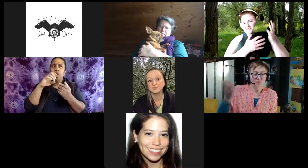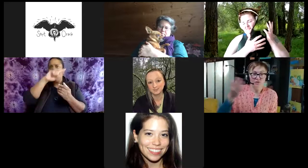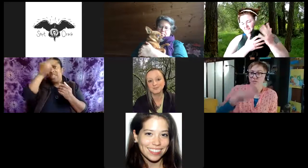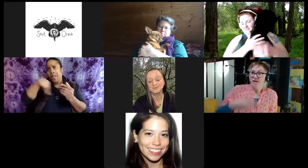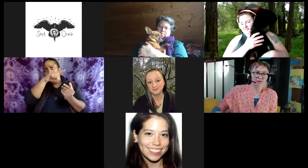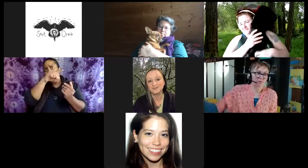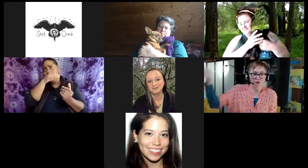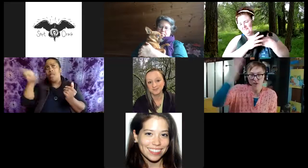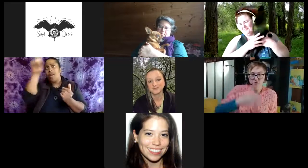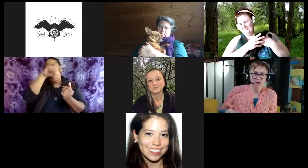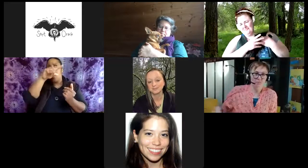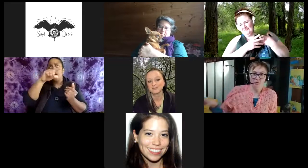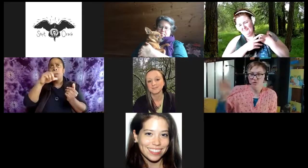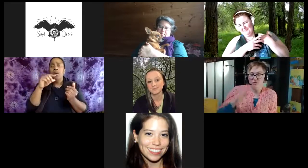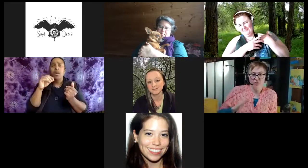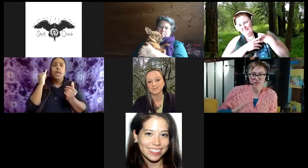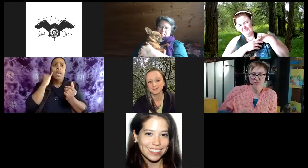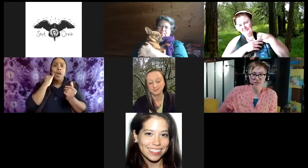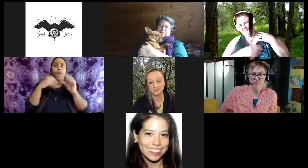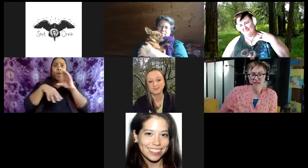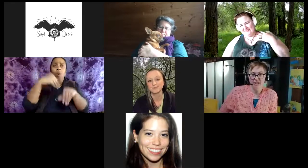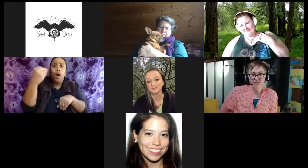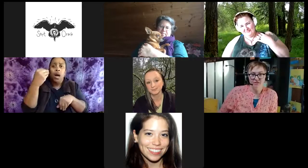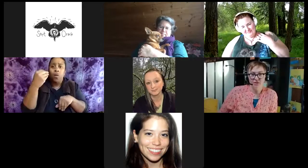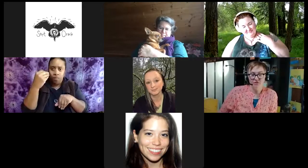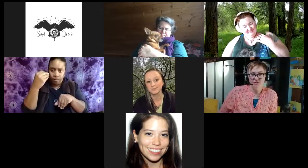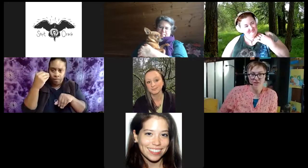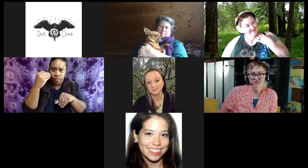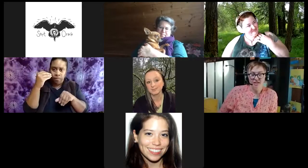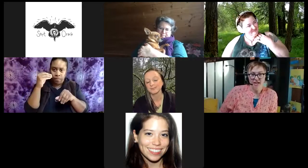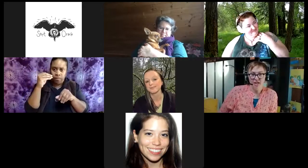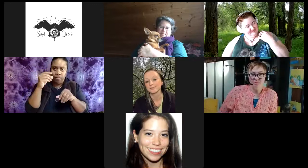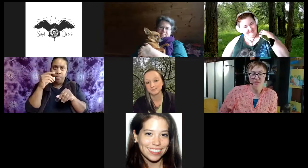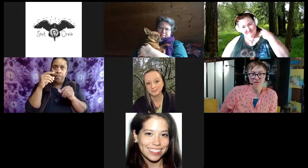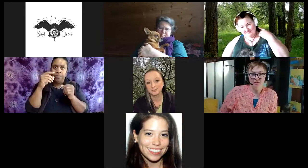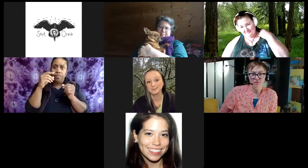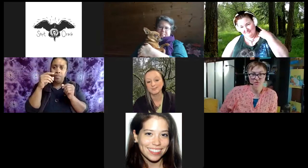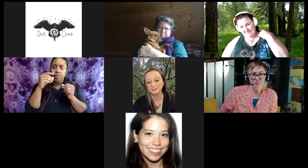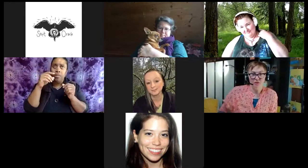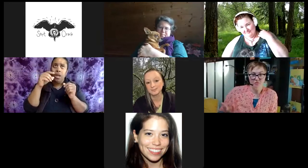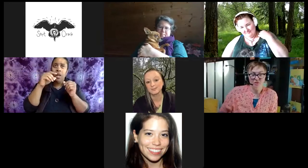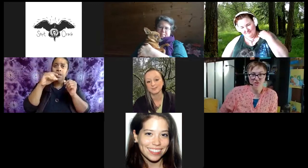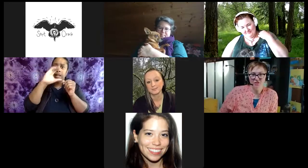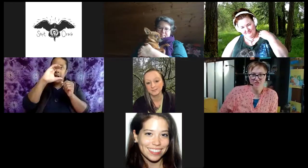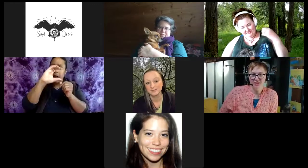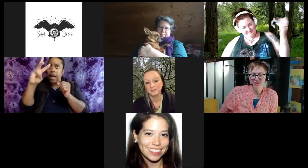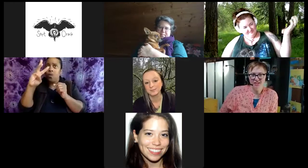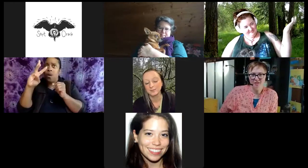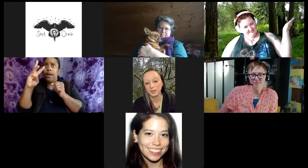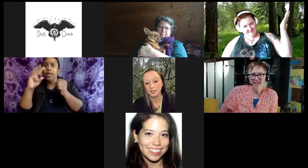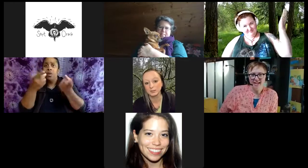And then if you come back, if you want to close that portal, you'd go the other way and just close it off. being grateful for what you've been